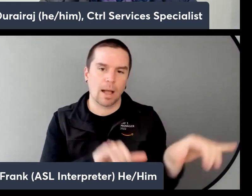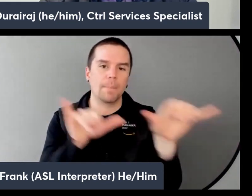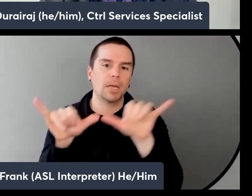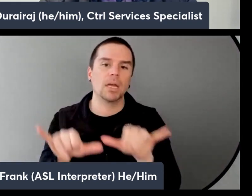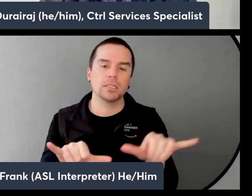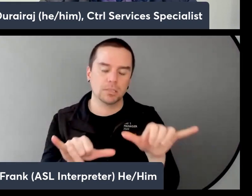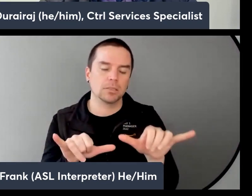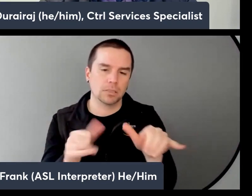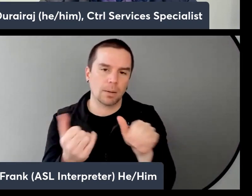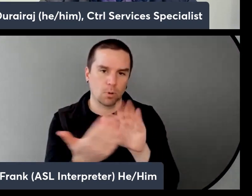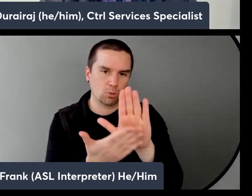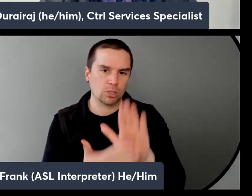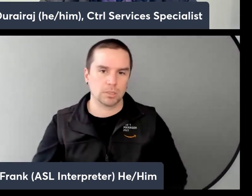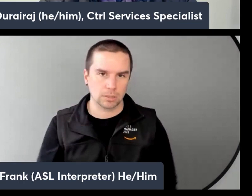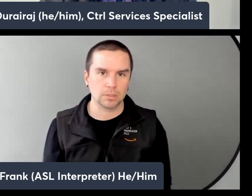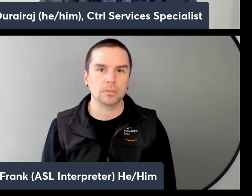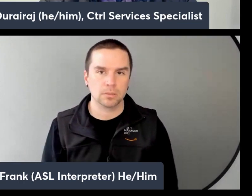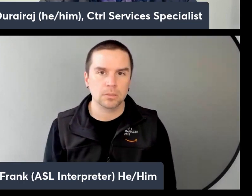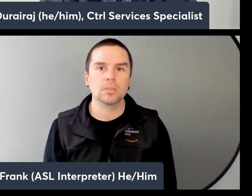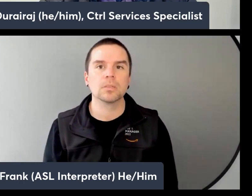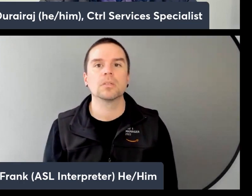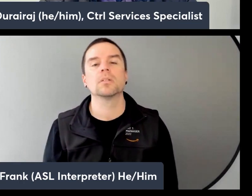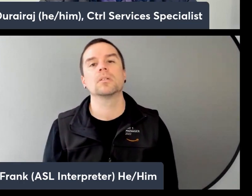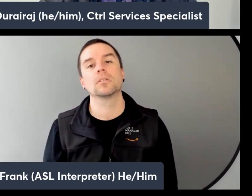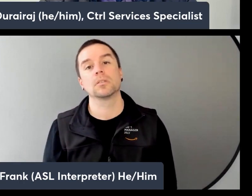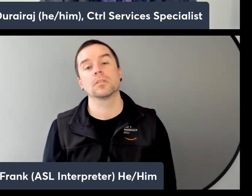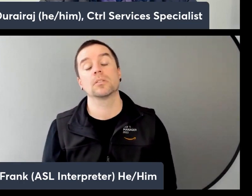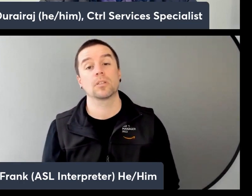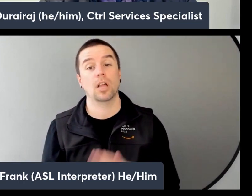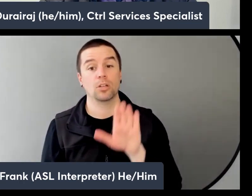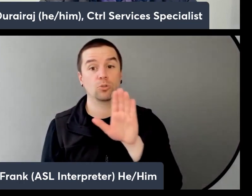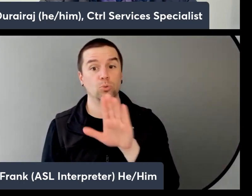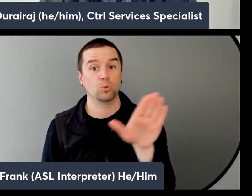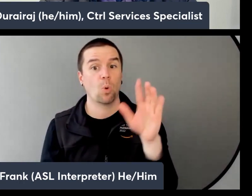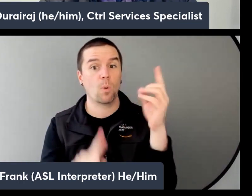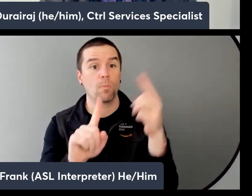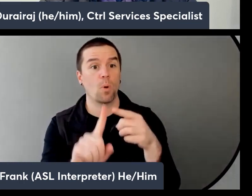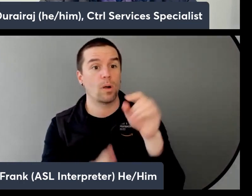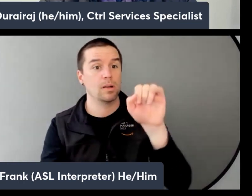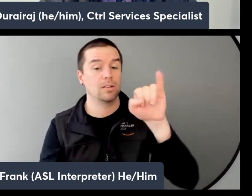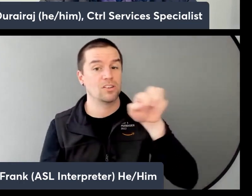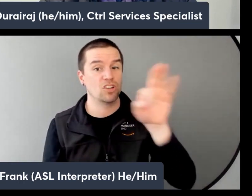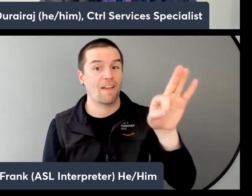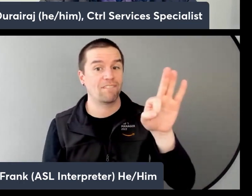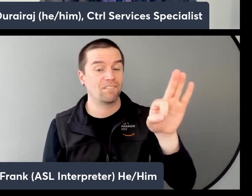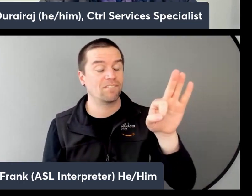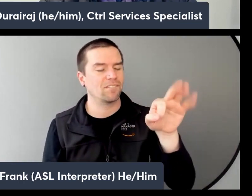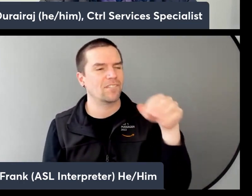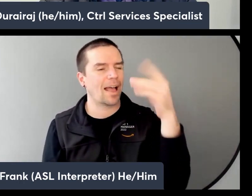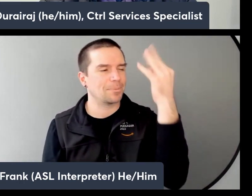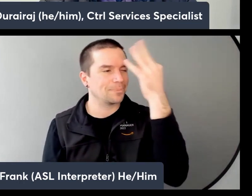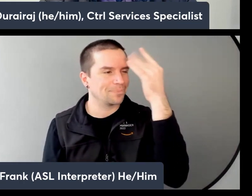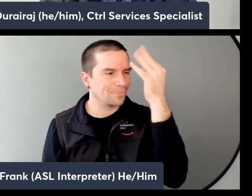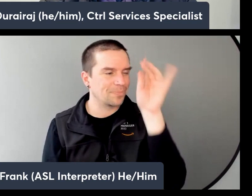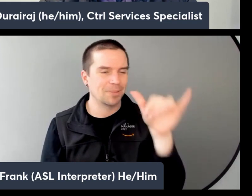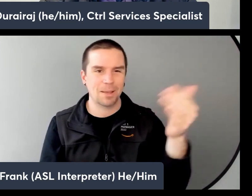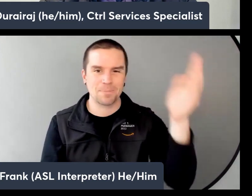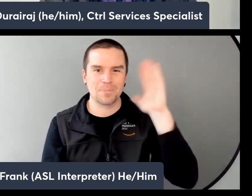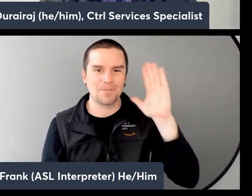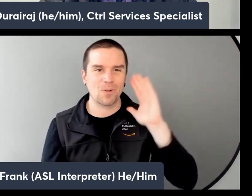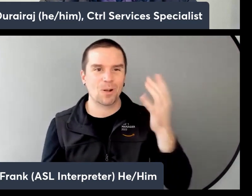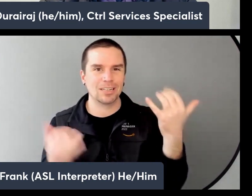just approaches. And yeah, to your point, Jeff, I was actually thinking about that earlier today, that like